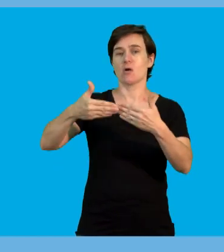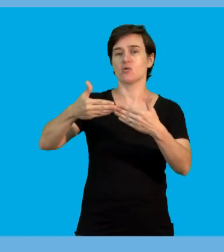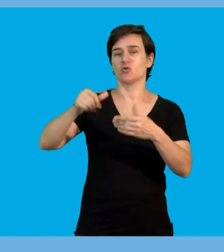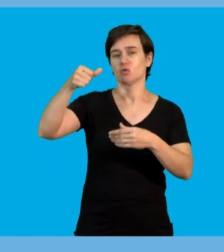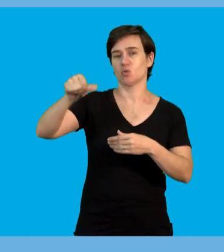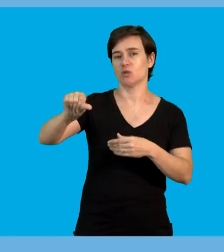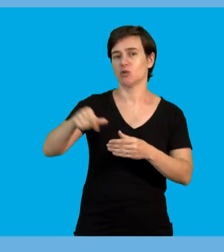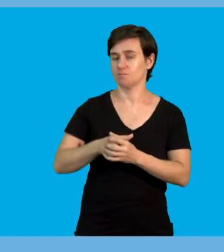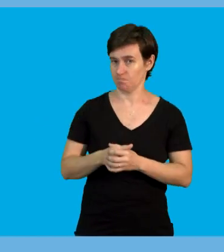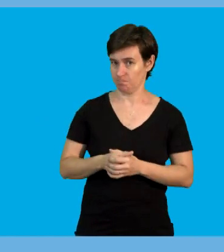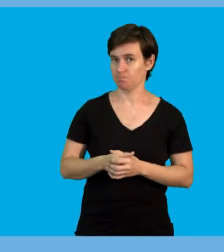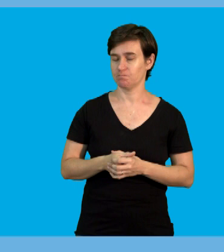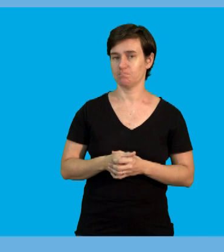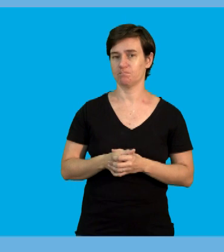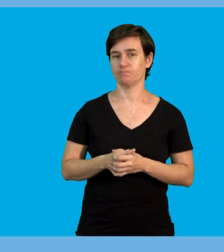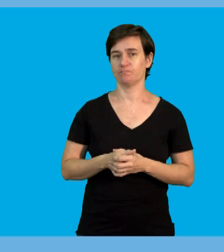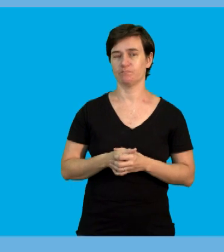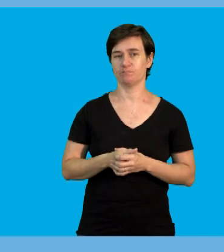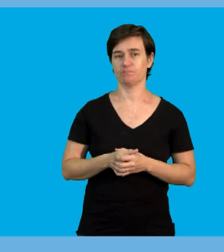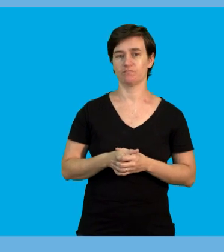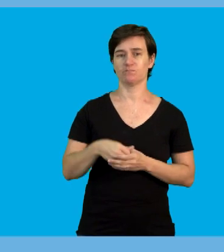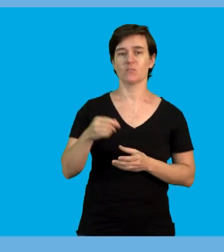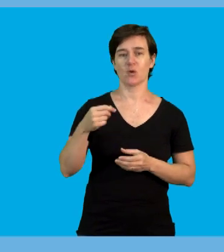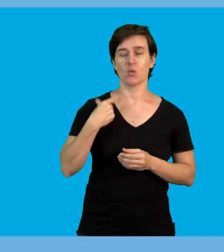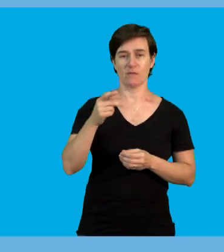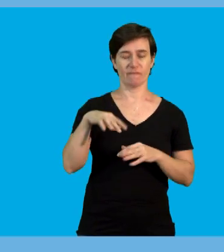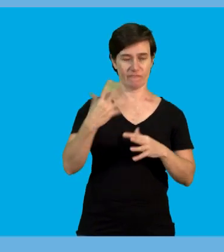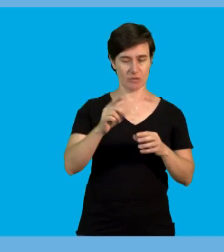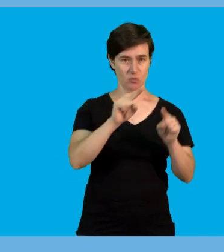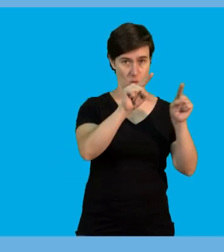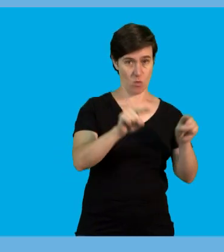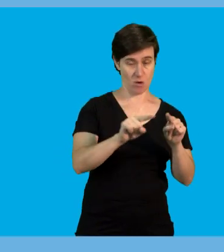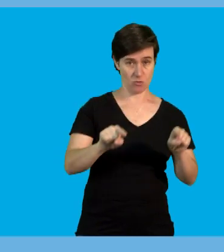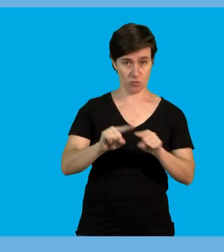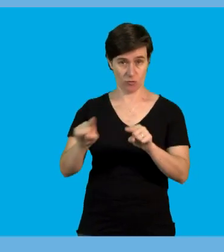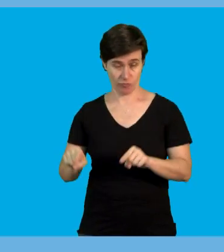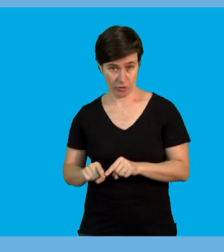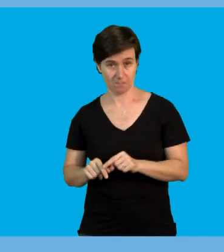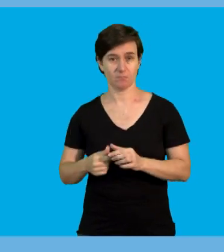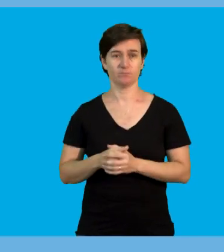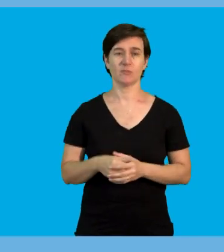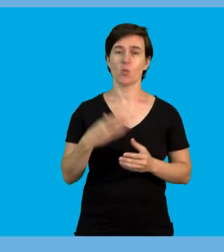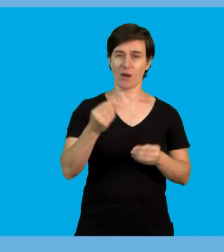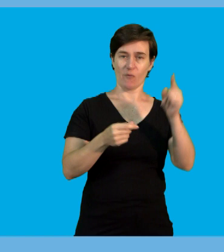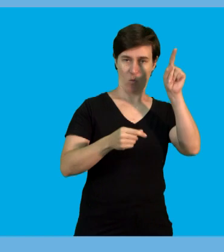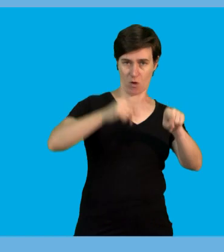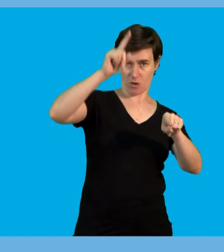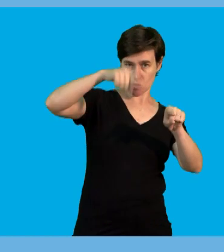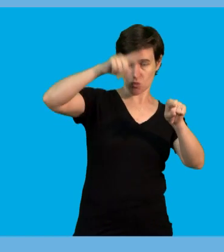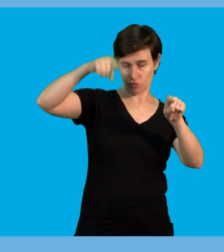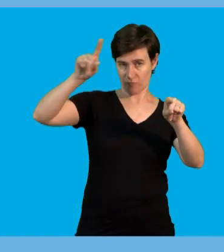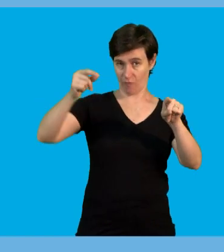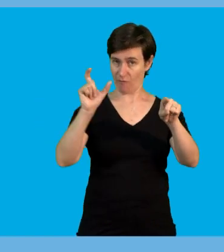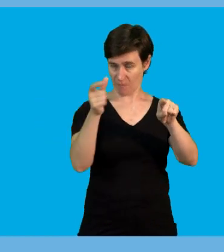closed switch. So the resistors that we are asked to draw, we have drawn them, 3 of them. And then the battery that needs to contain 5 cells